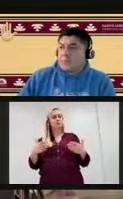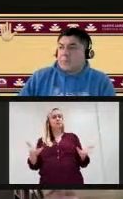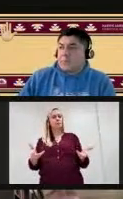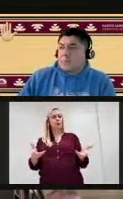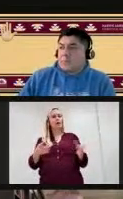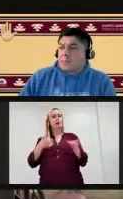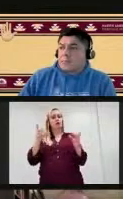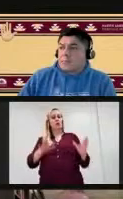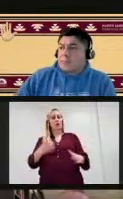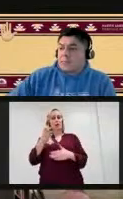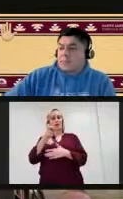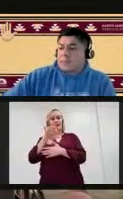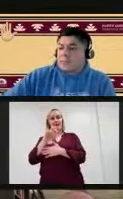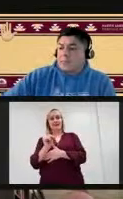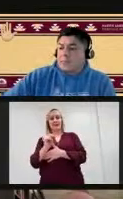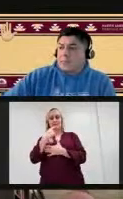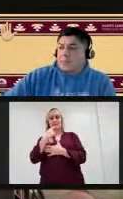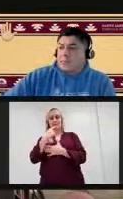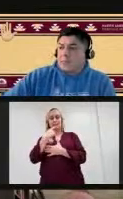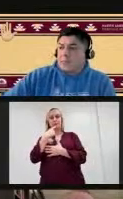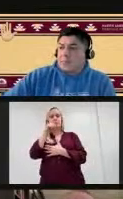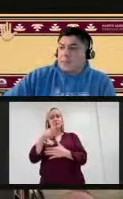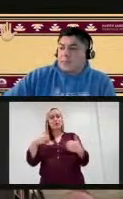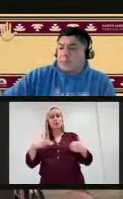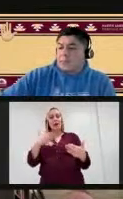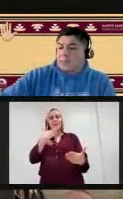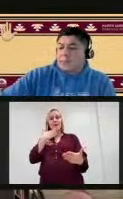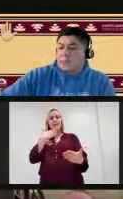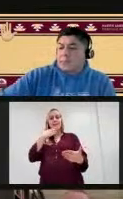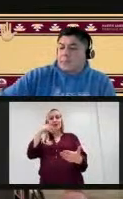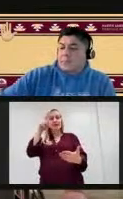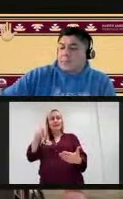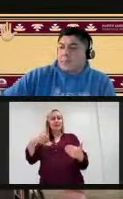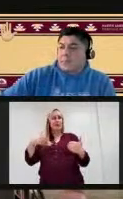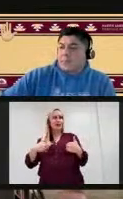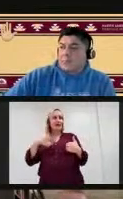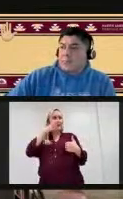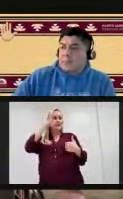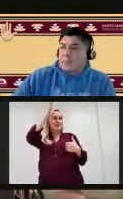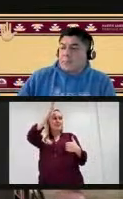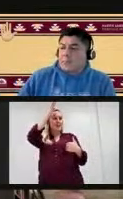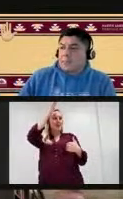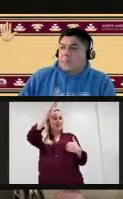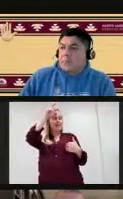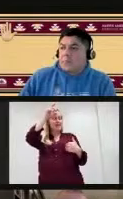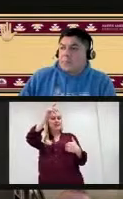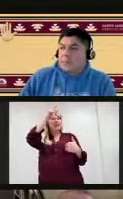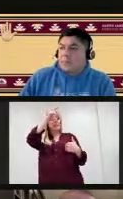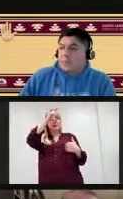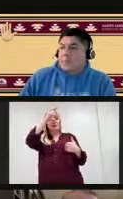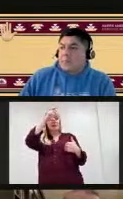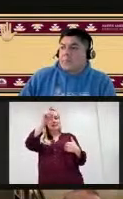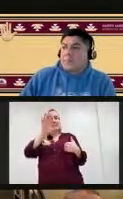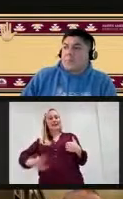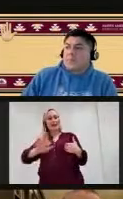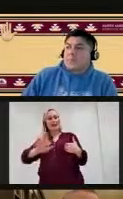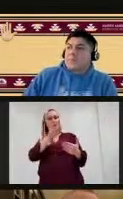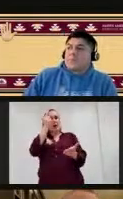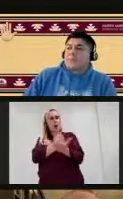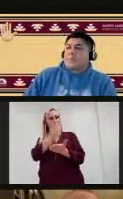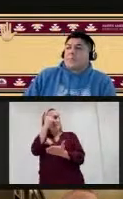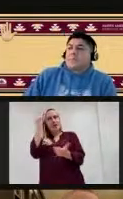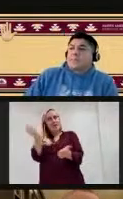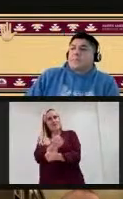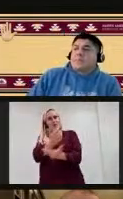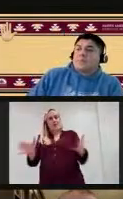Director Hayden says, we have to have the parents, we have to have their help. You know, I think for anything that we do, but